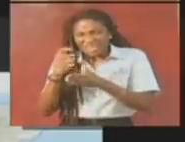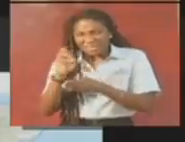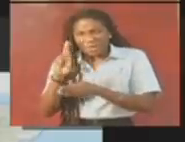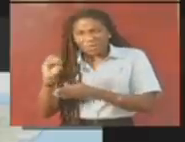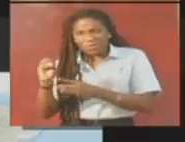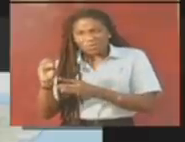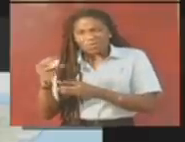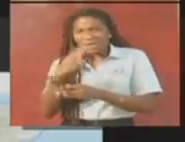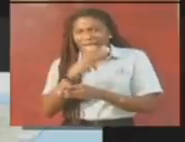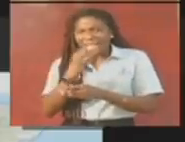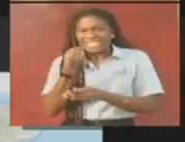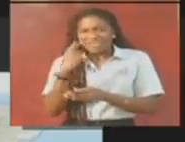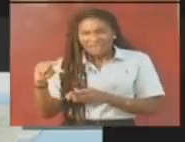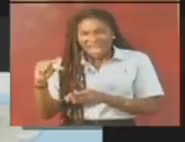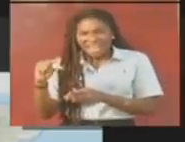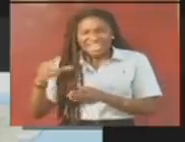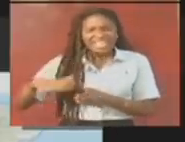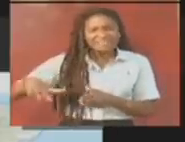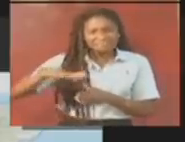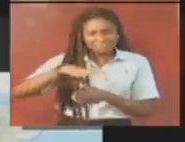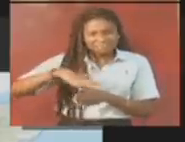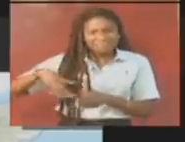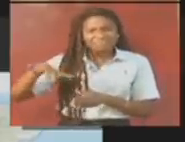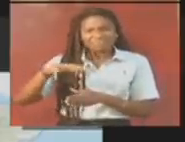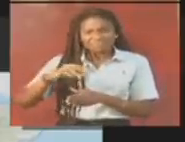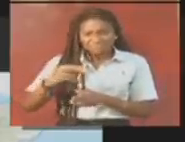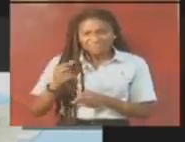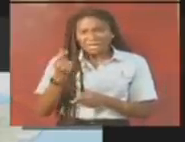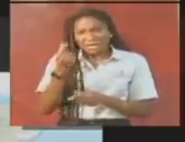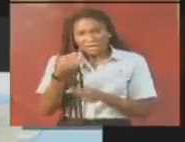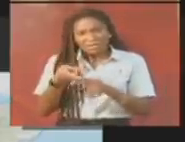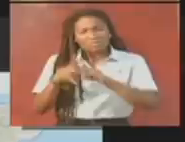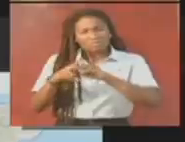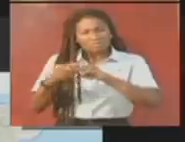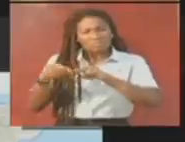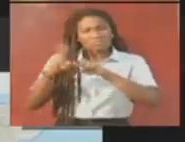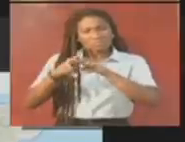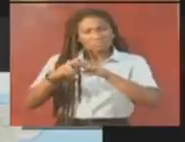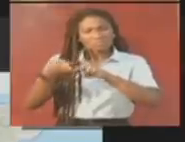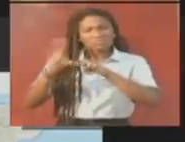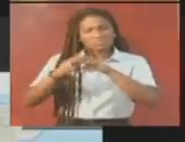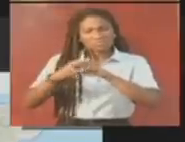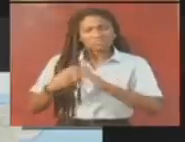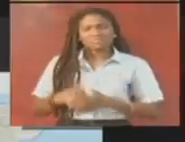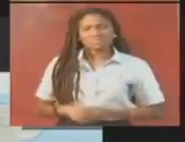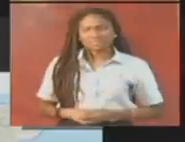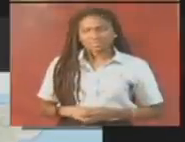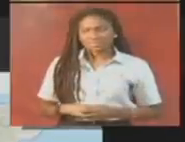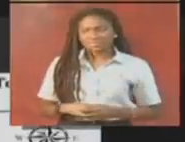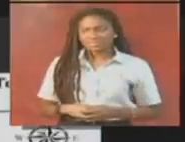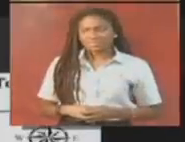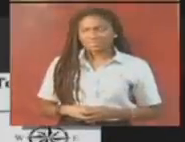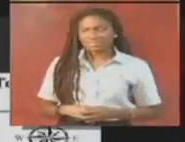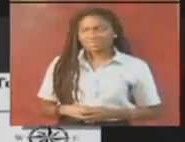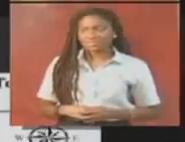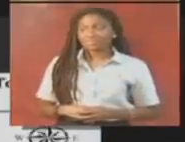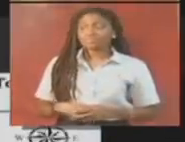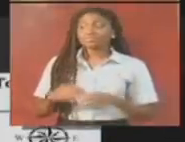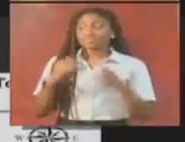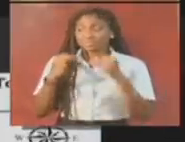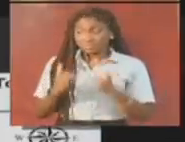in St. Andrew St. David. Now, we use this data and we look at it slightly differently now, as we take a look back